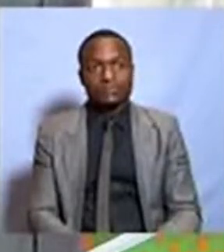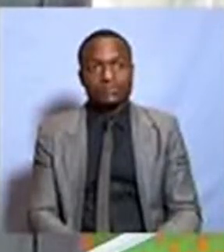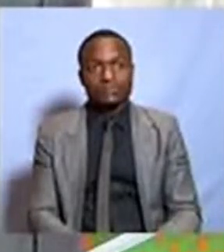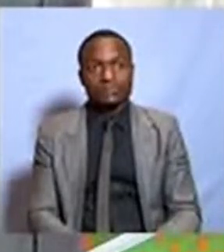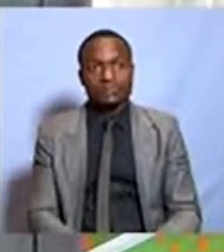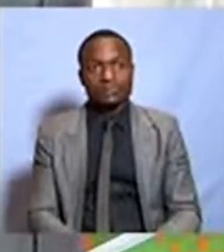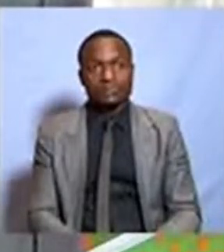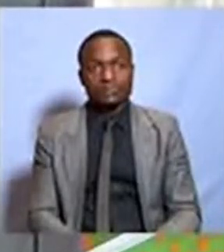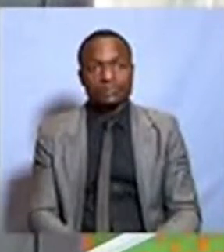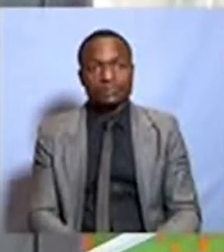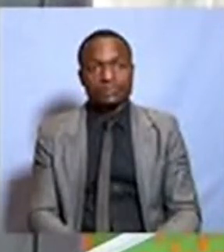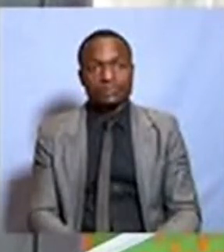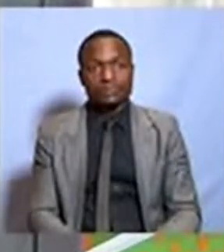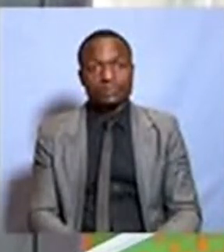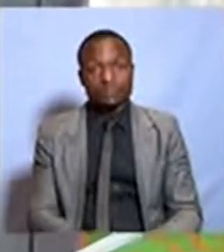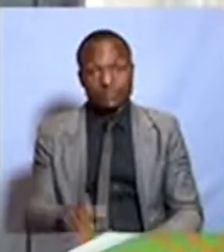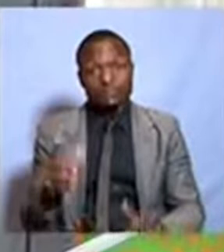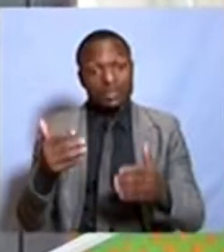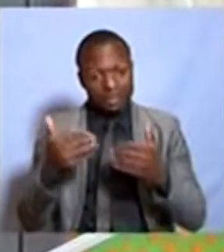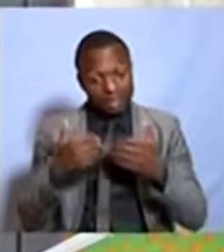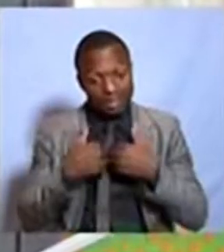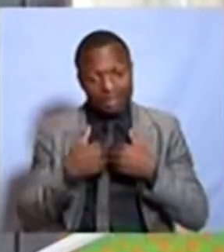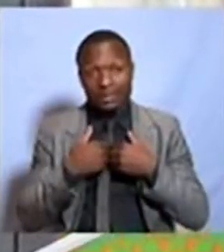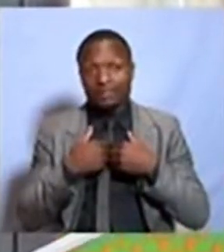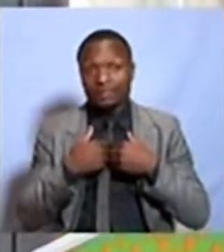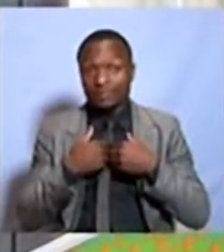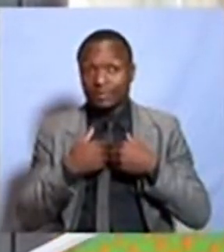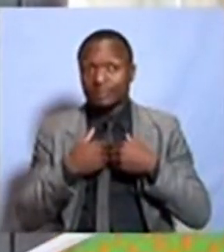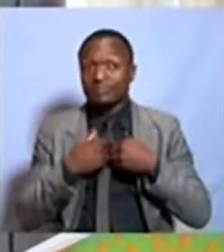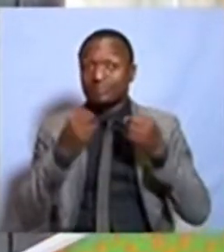I've had a number of challenges where